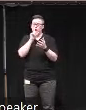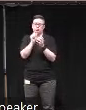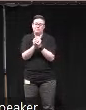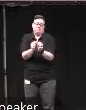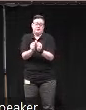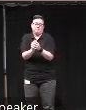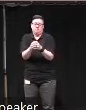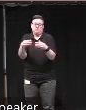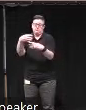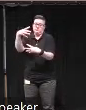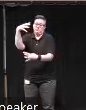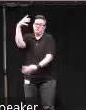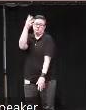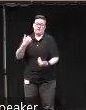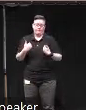minute.